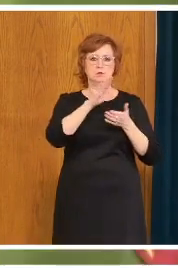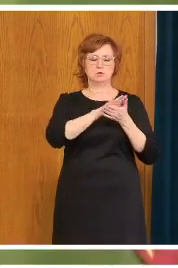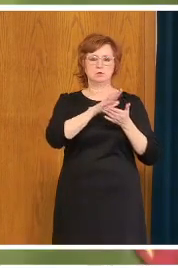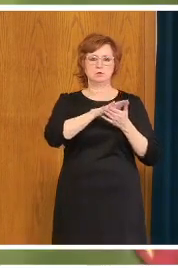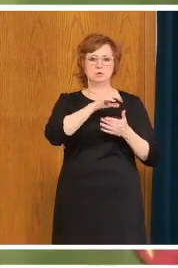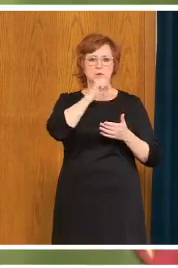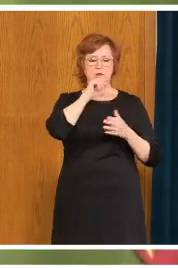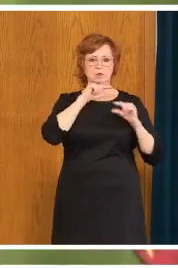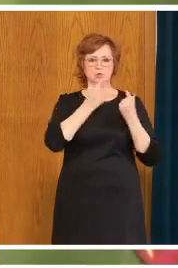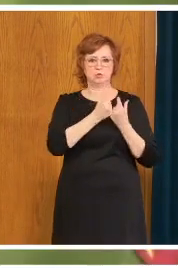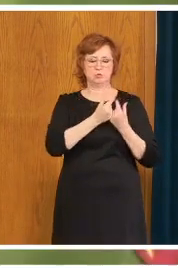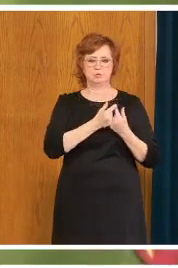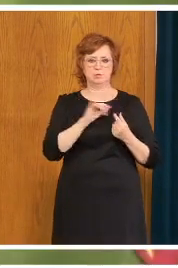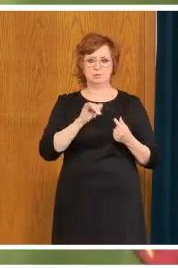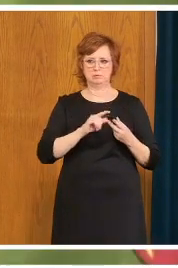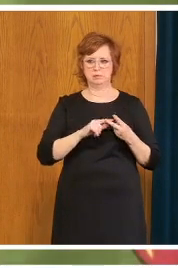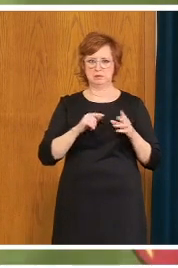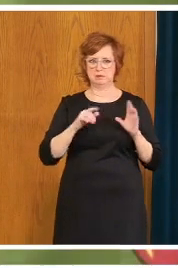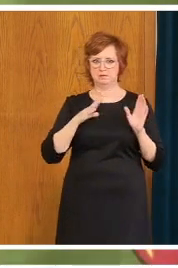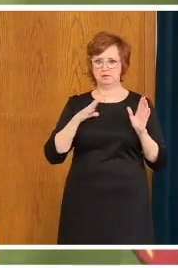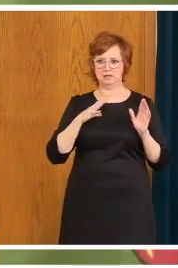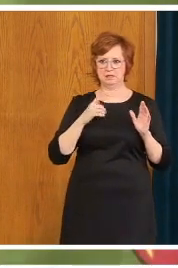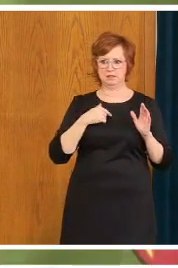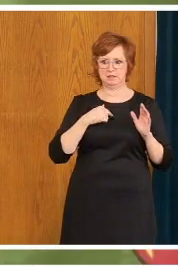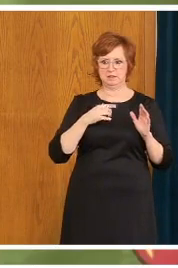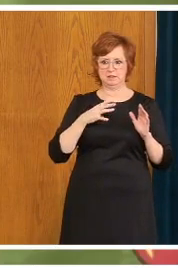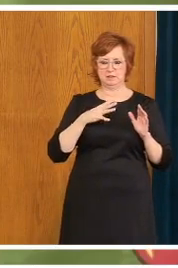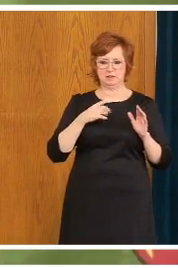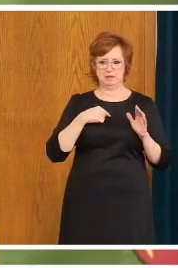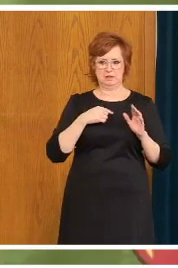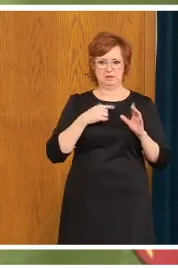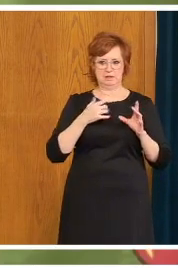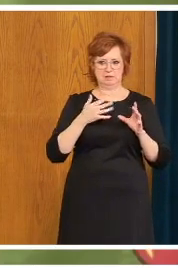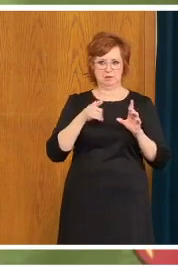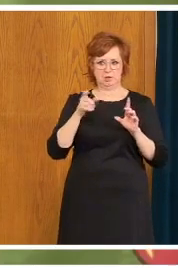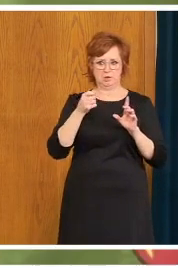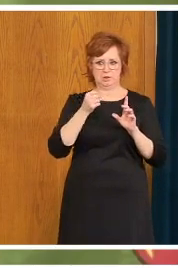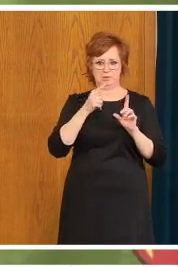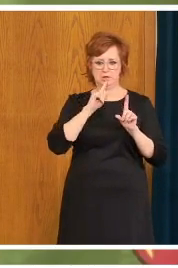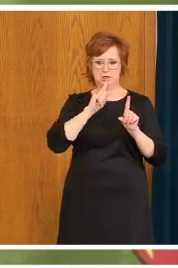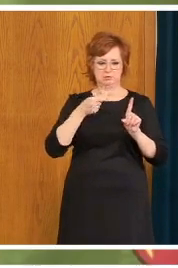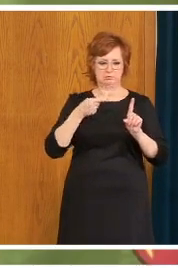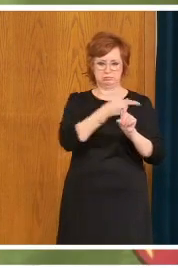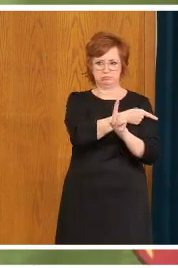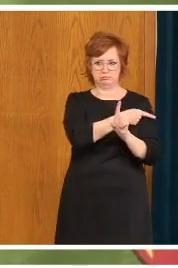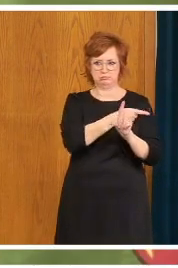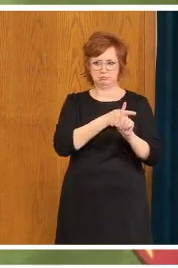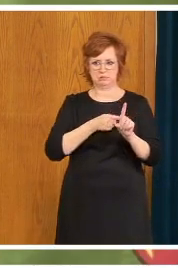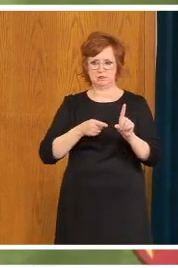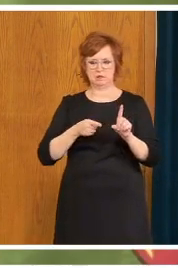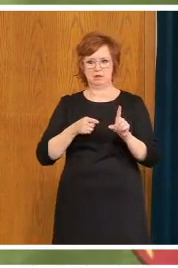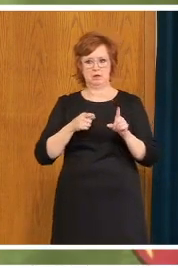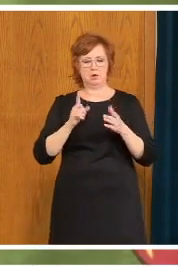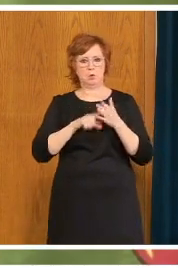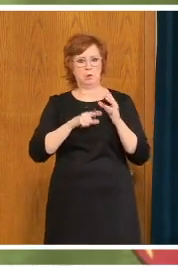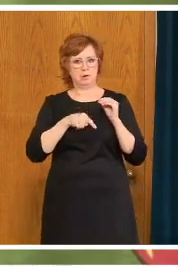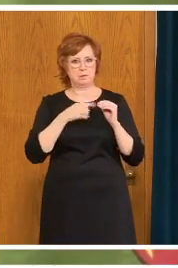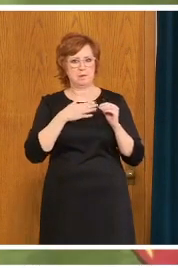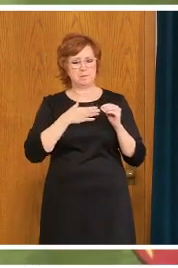Zach? I hate to do this, but my question wasn't about vaccines. You said Saskatoon is at the cusp. That's what I heard